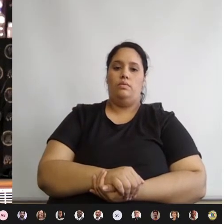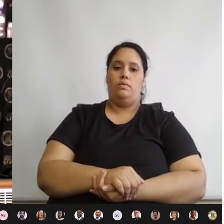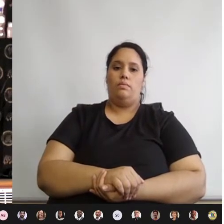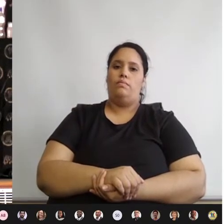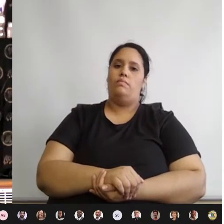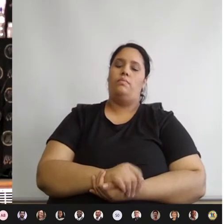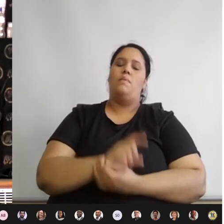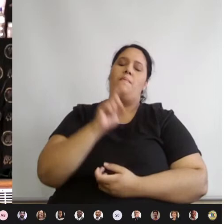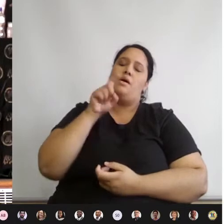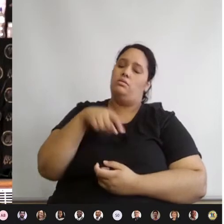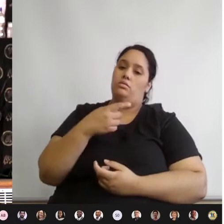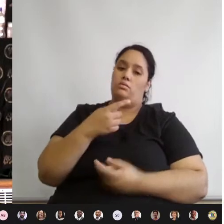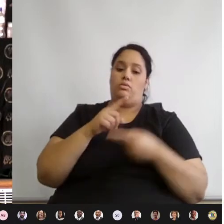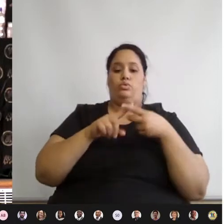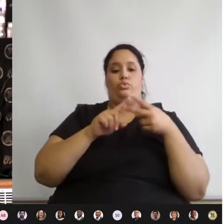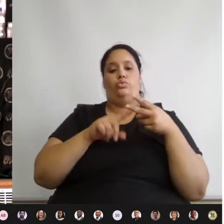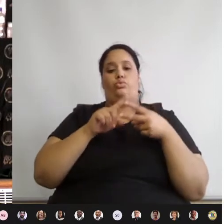to you.